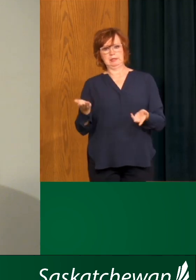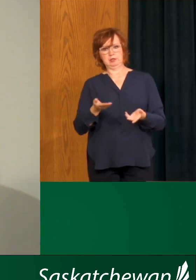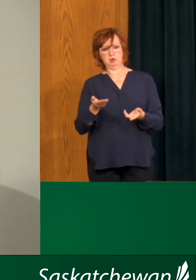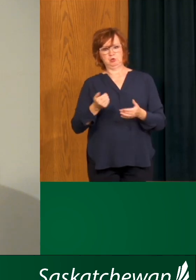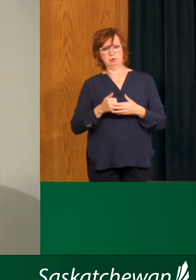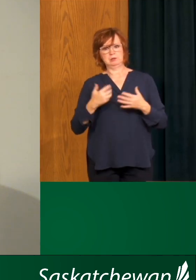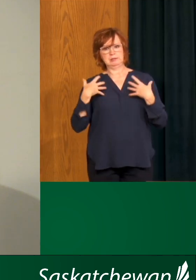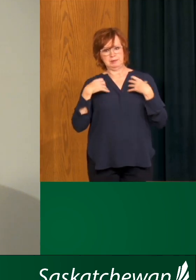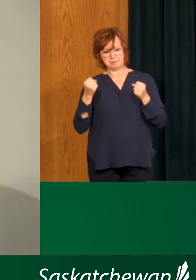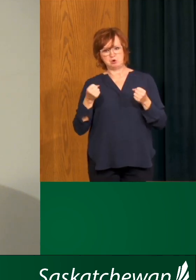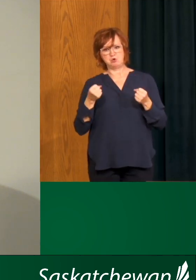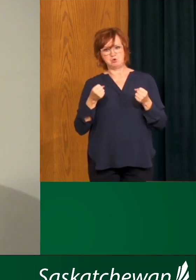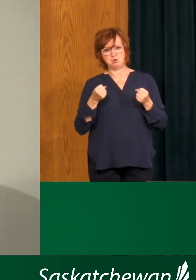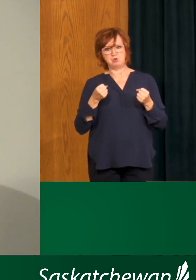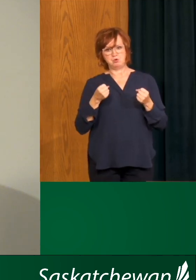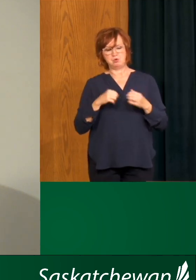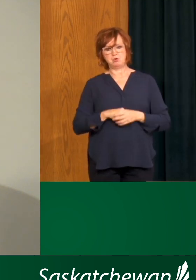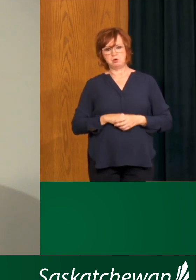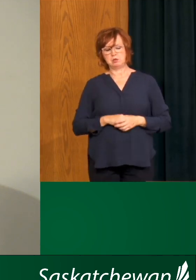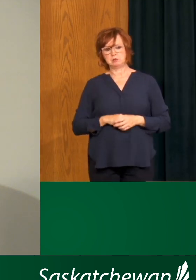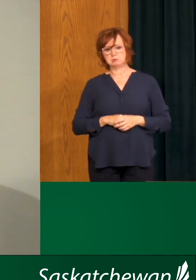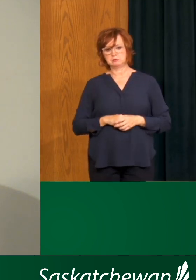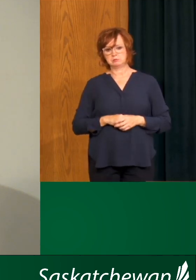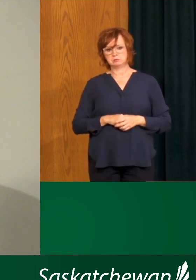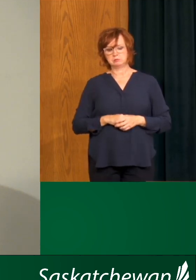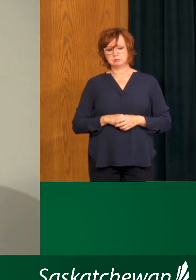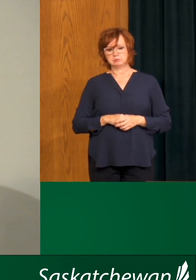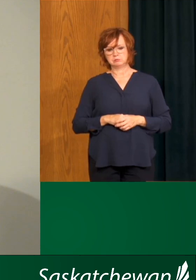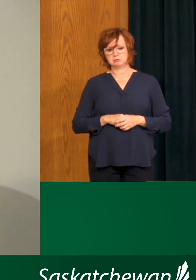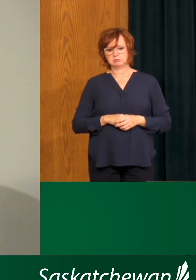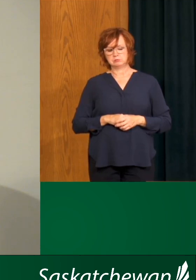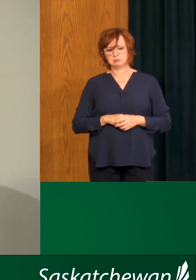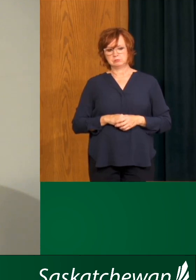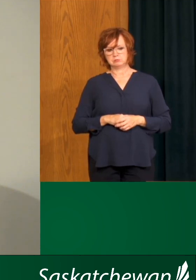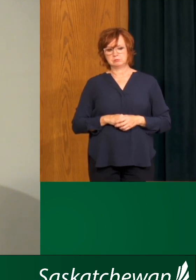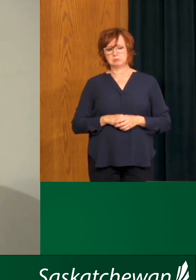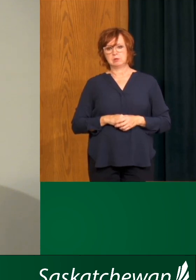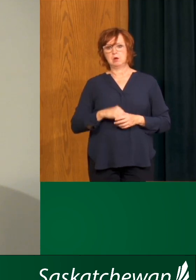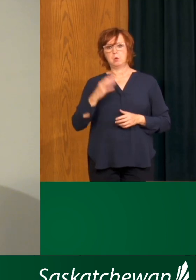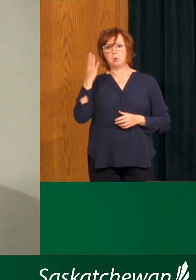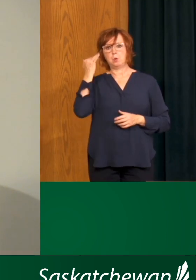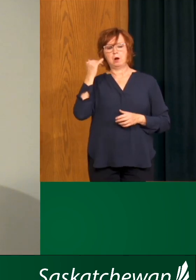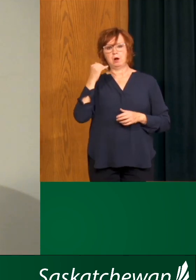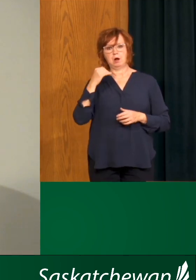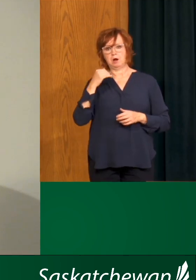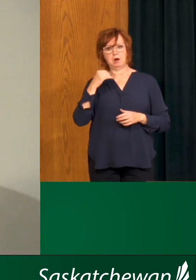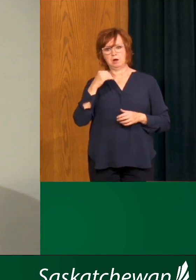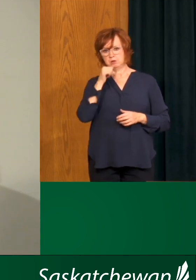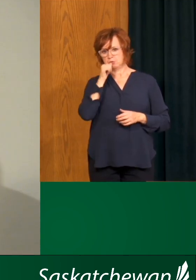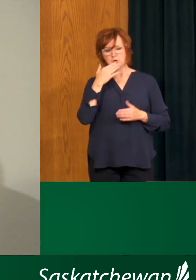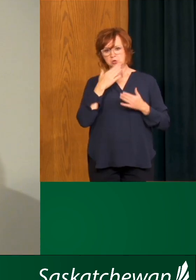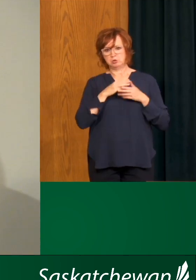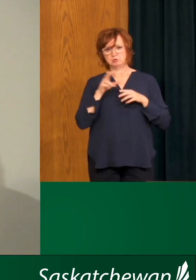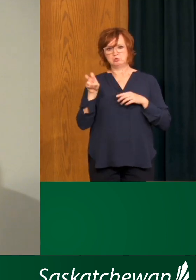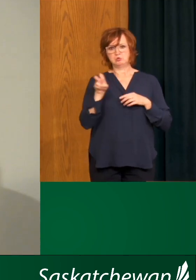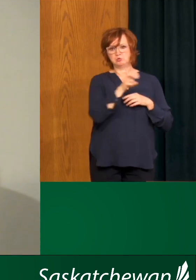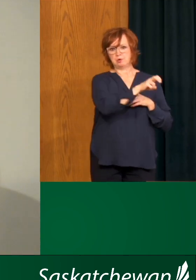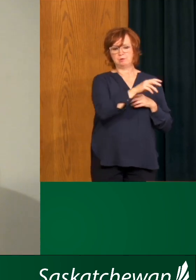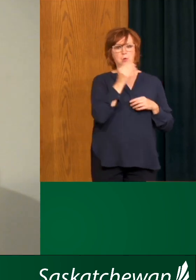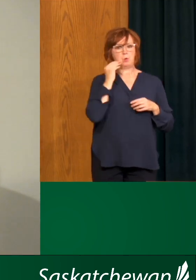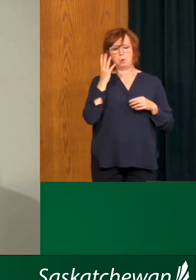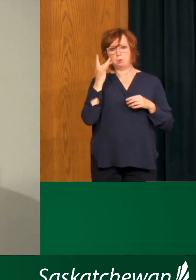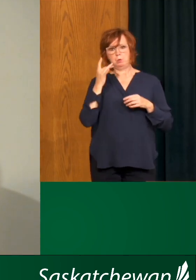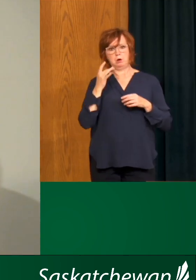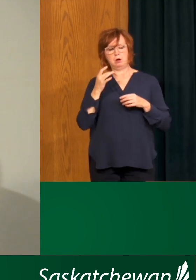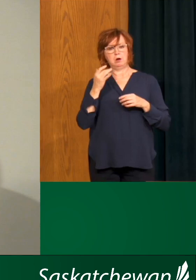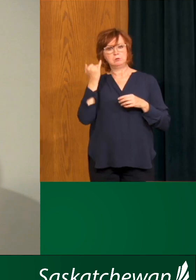your isolation period where you are and not have to travel back in case you become symptomatic on the way. But obviously, there's some flexibility that's given by public